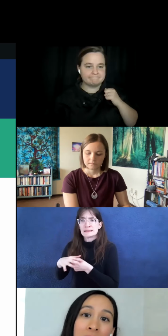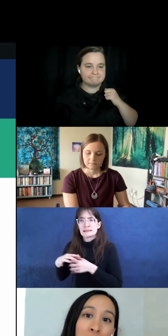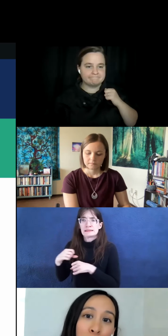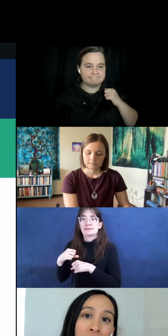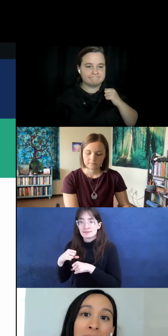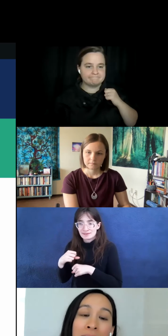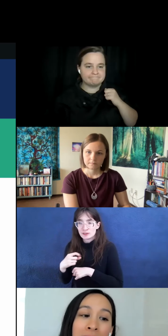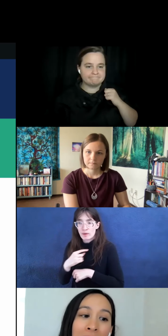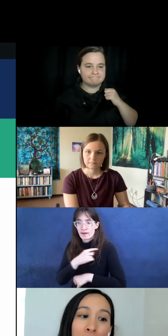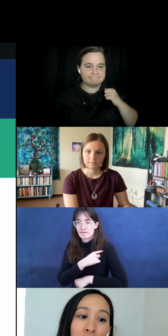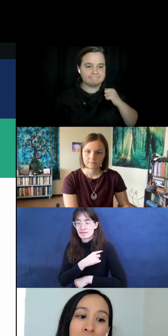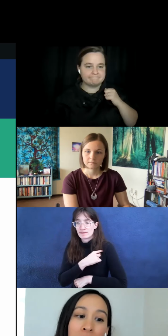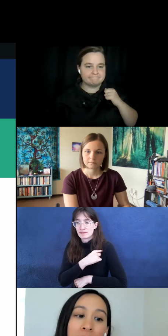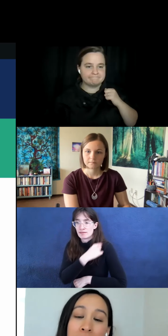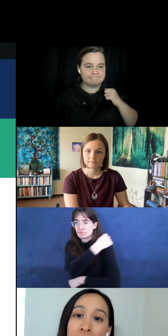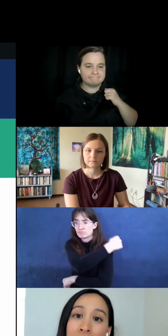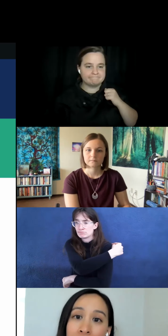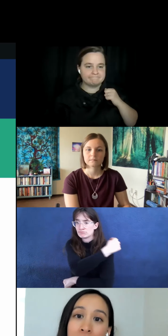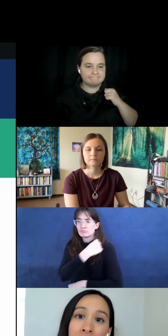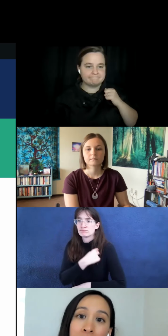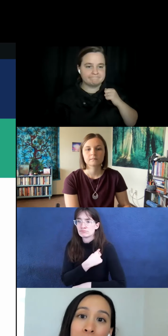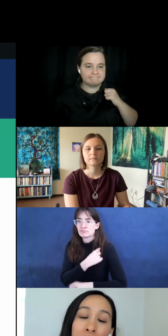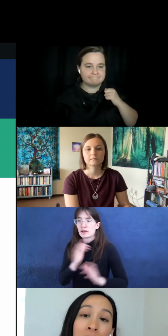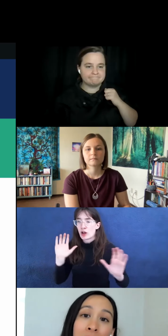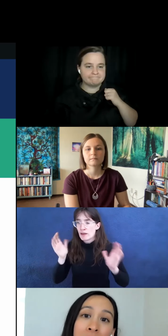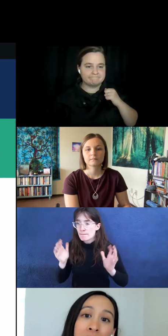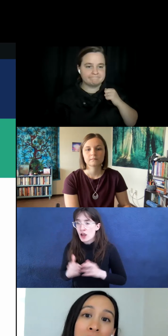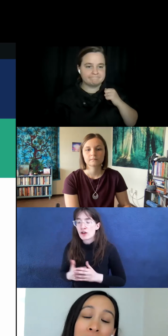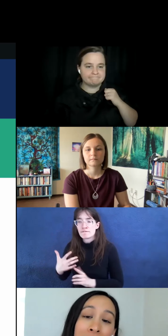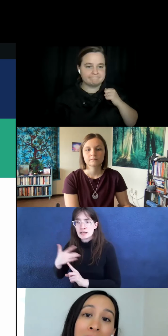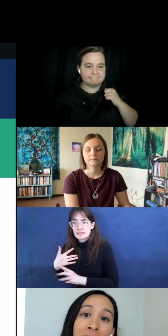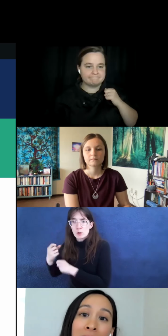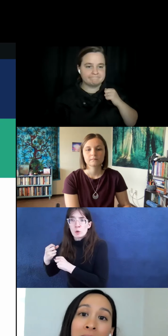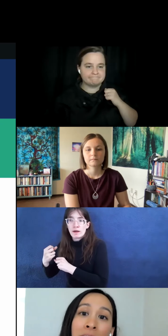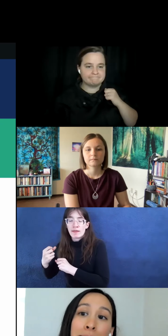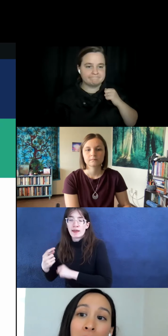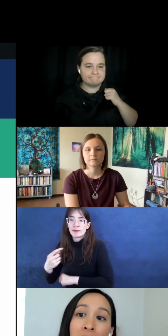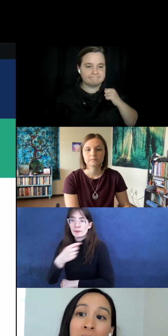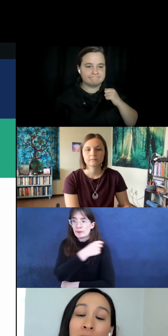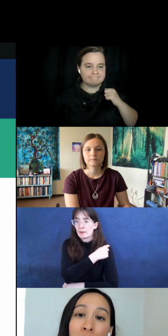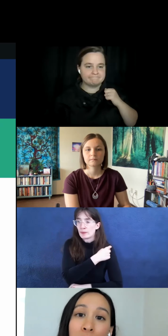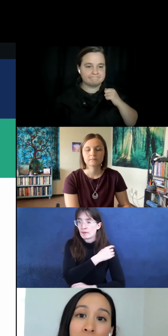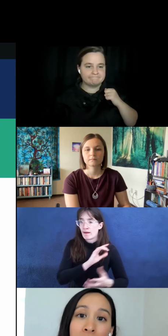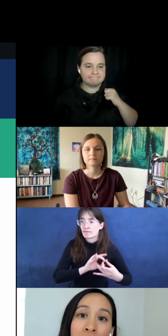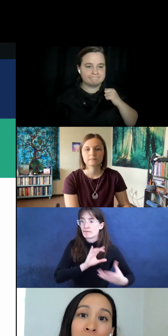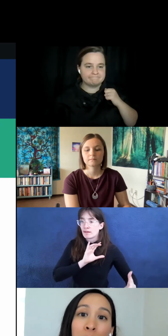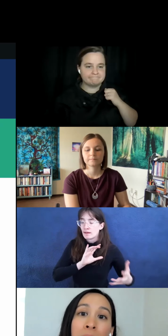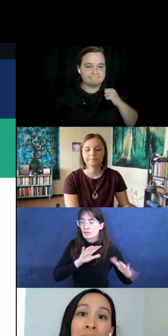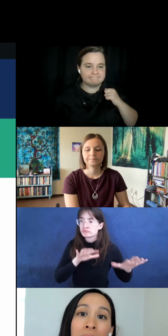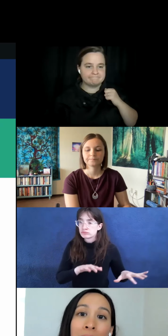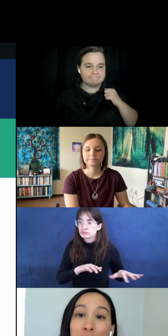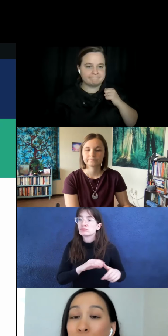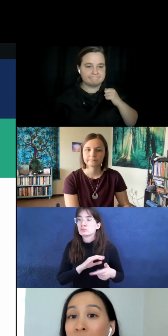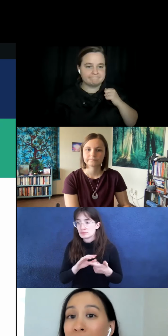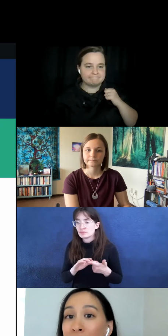that and going in and out of that sensation, because kind of like the idea of embodying a resource,